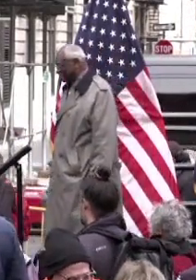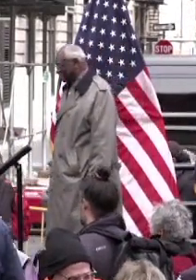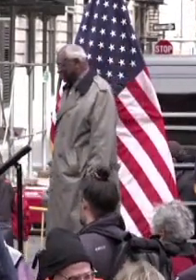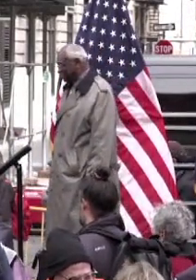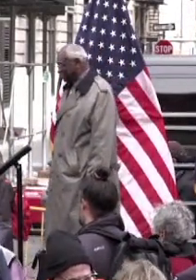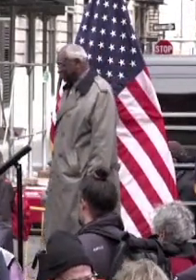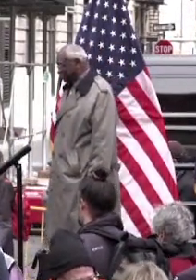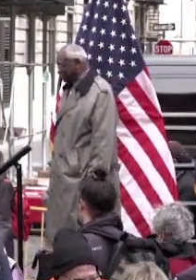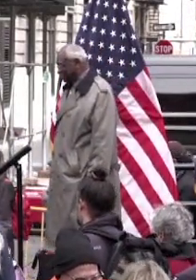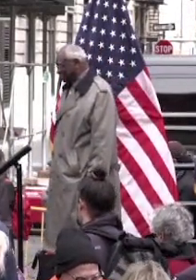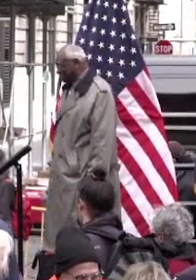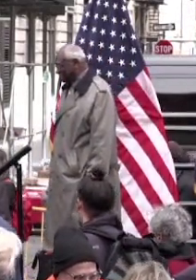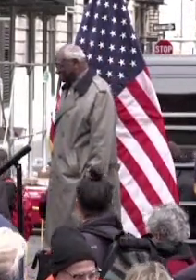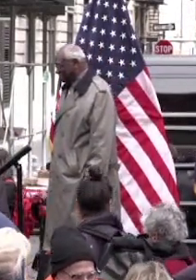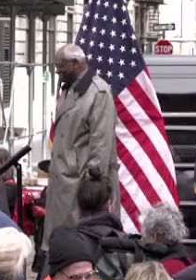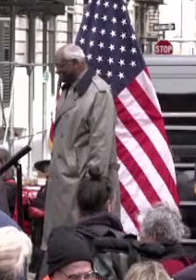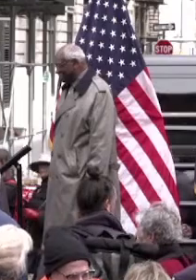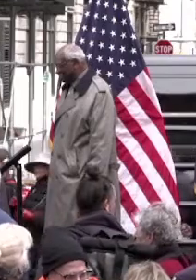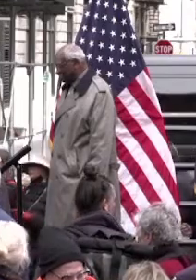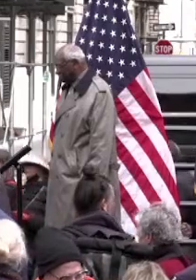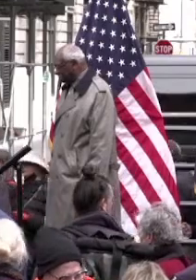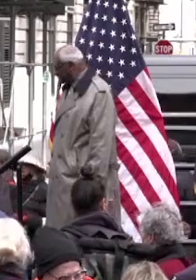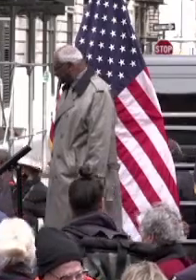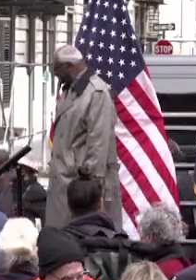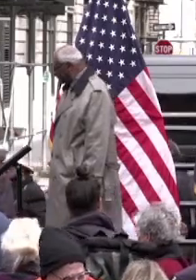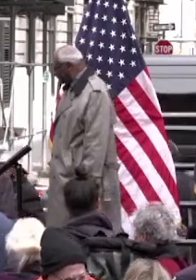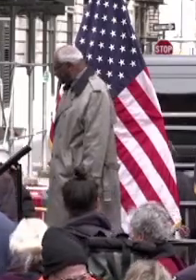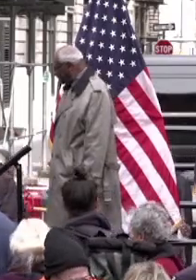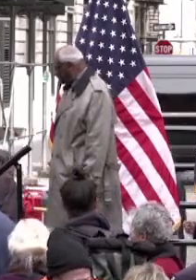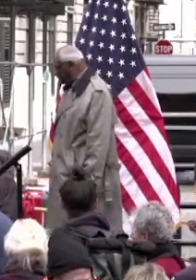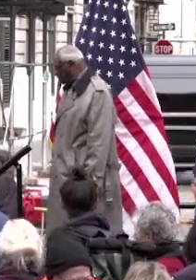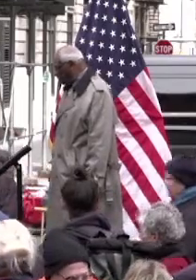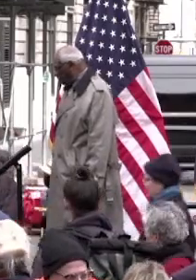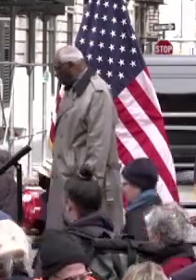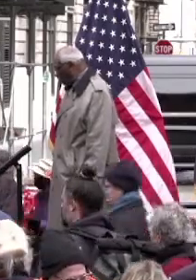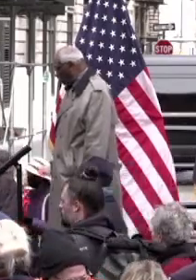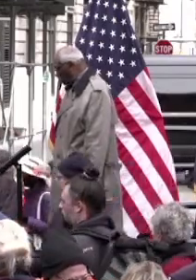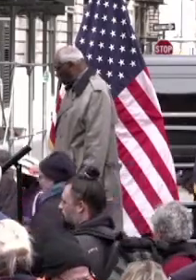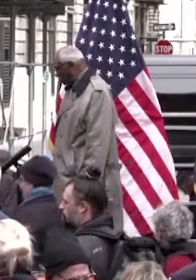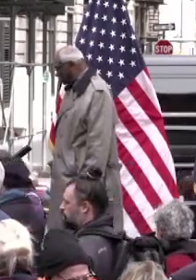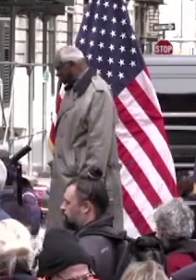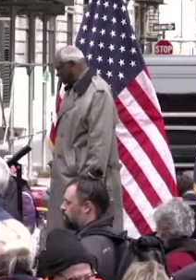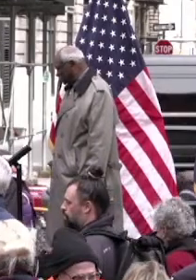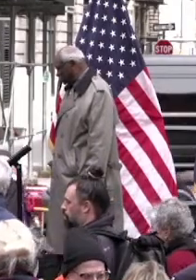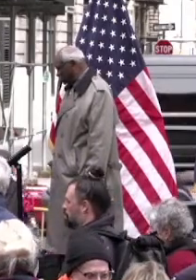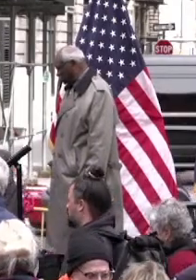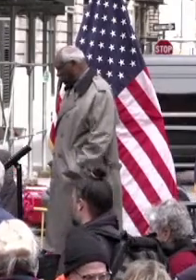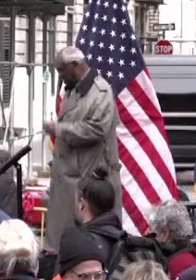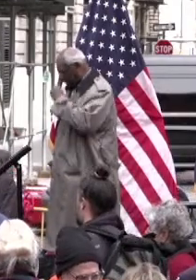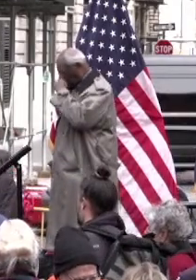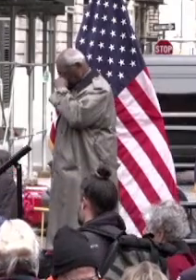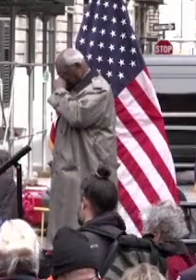Sarah Sebasiewicz, 17. Teresa Schmidt, 32.